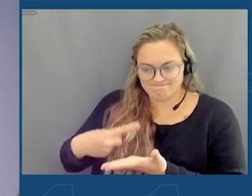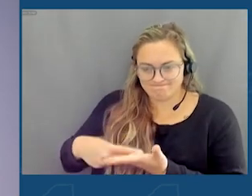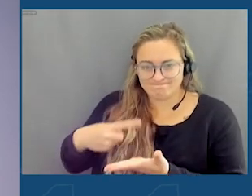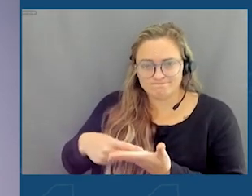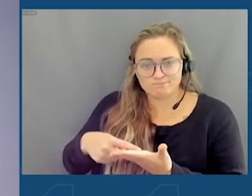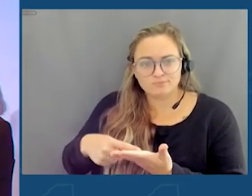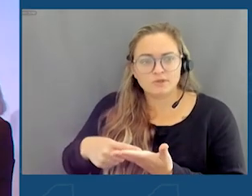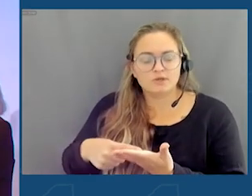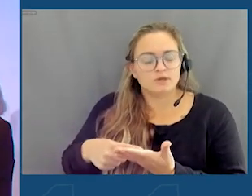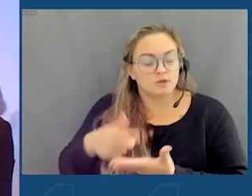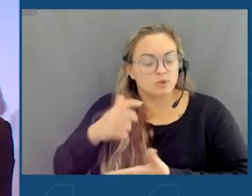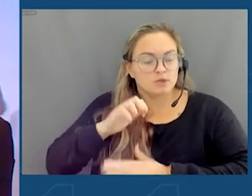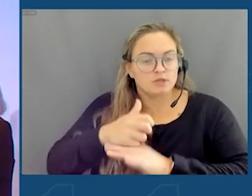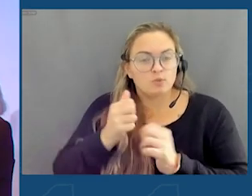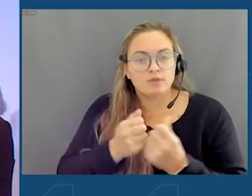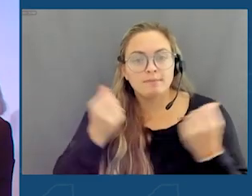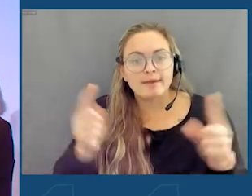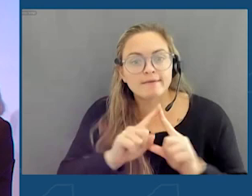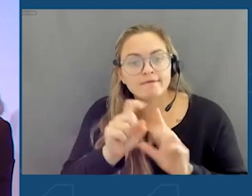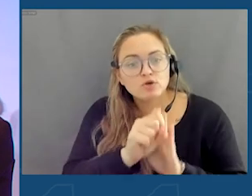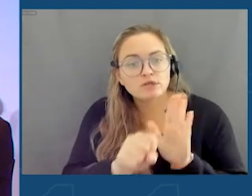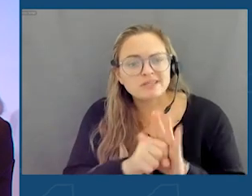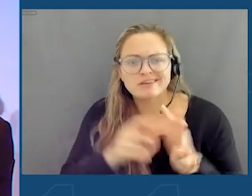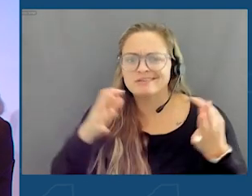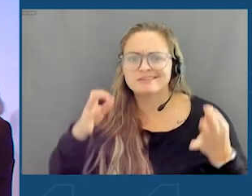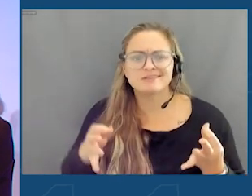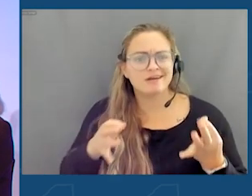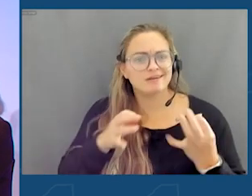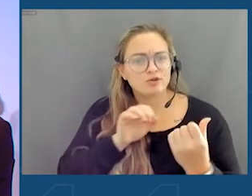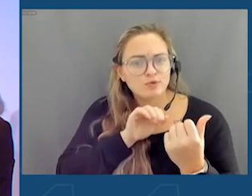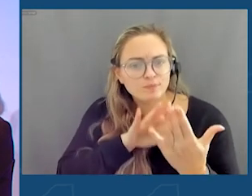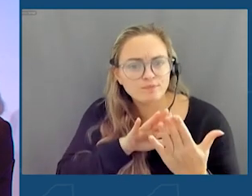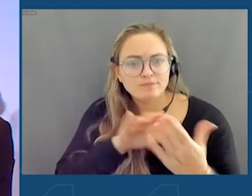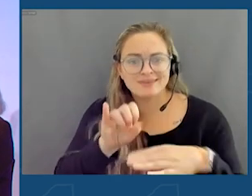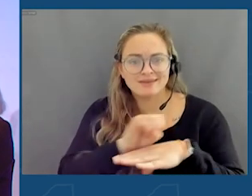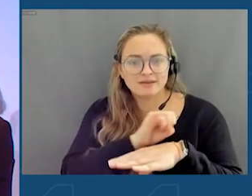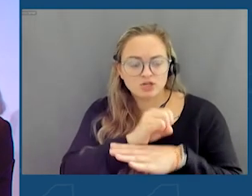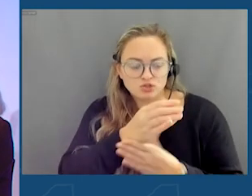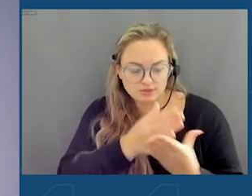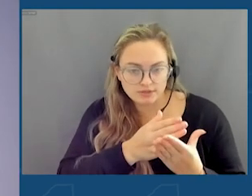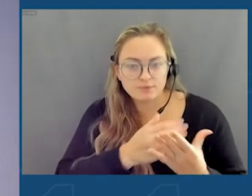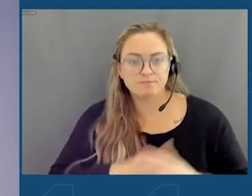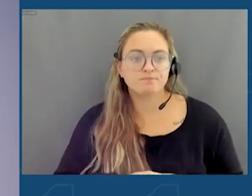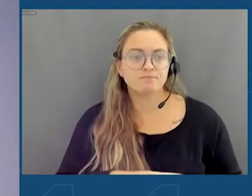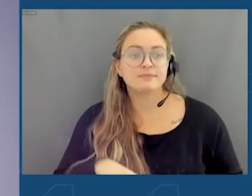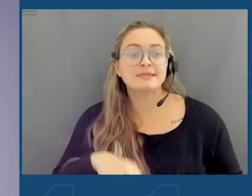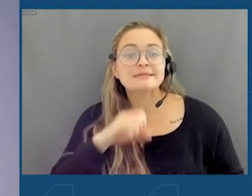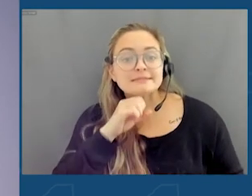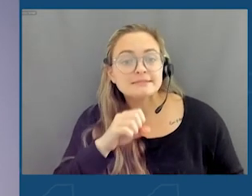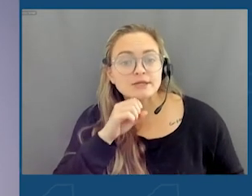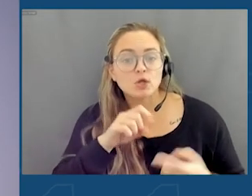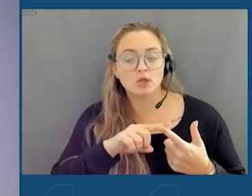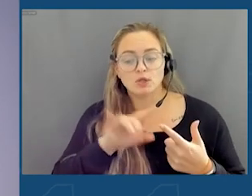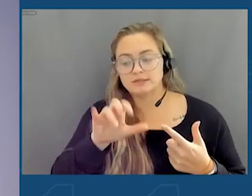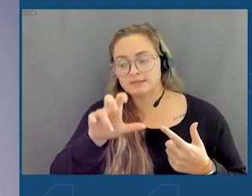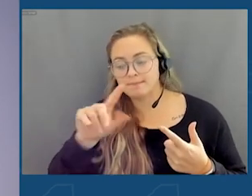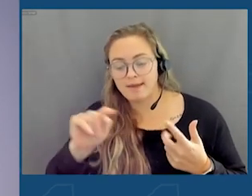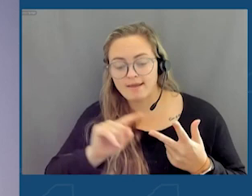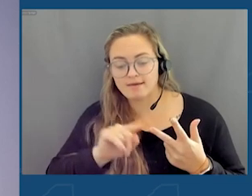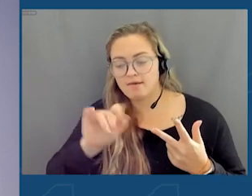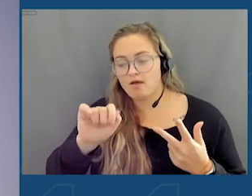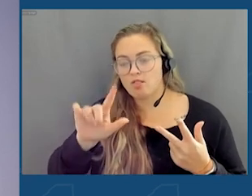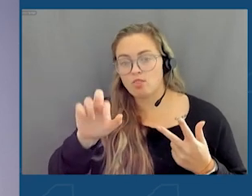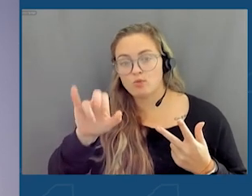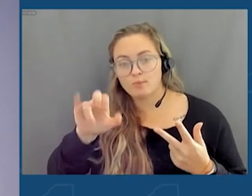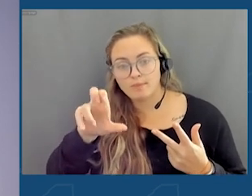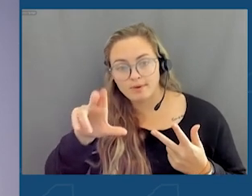with a bunch of states who had decided to take on the industrial sector, steel, cement, and aluminum. So